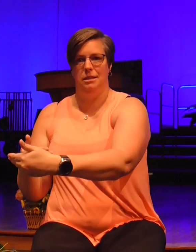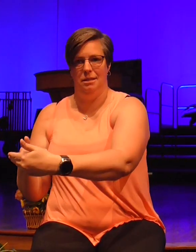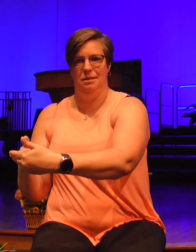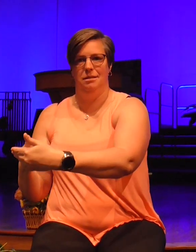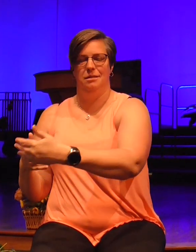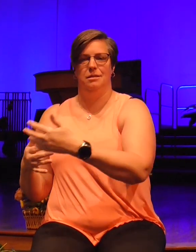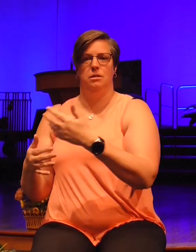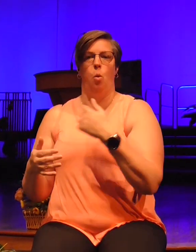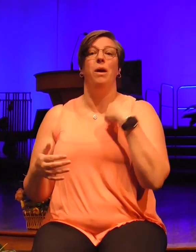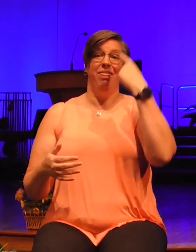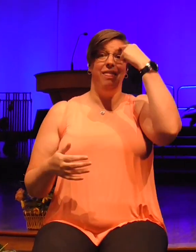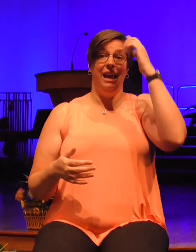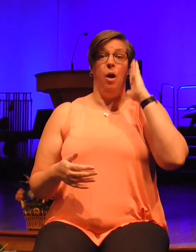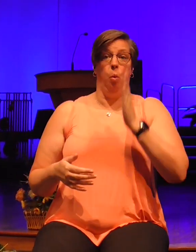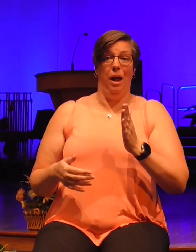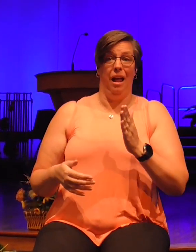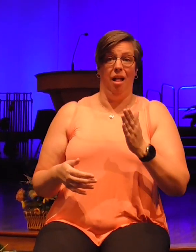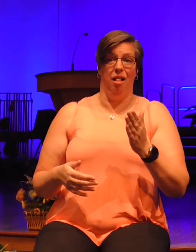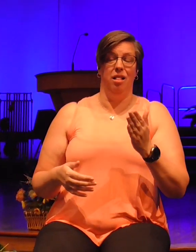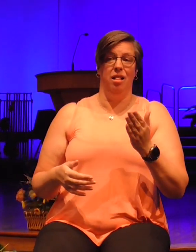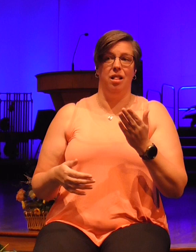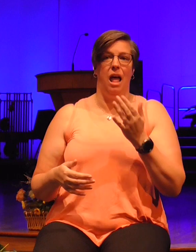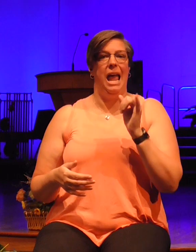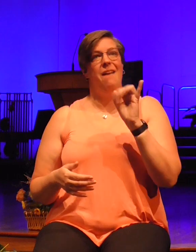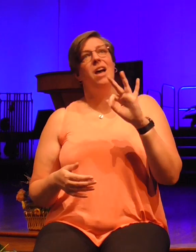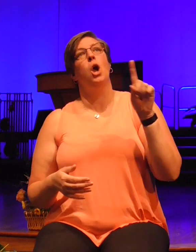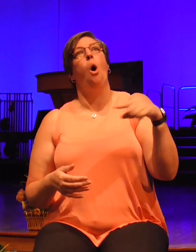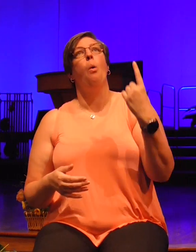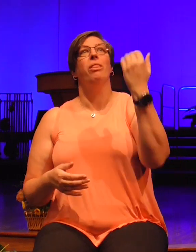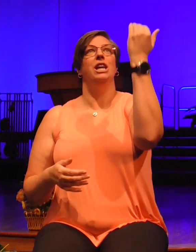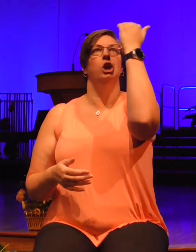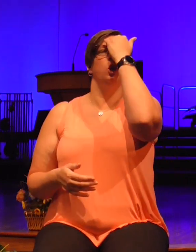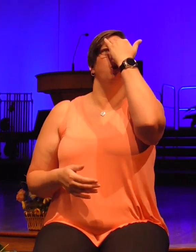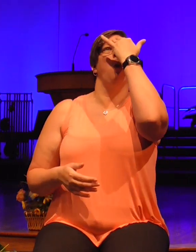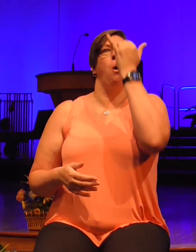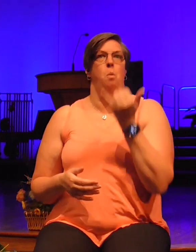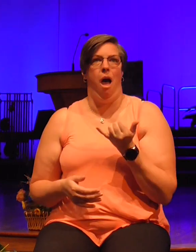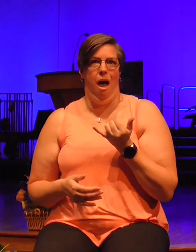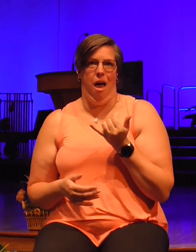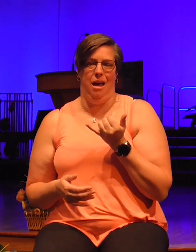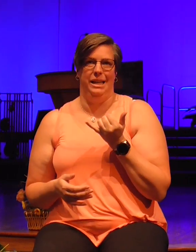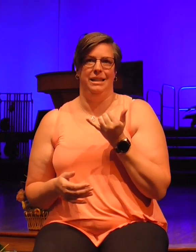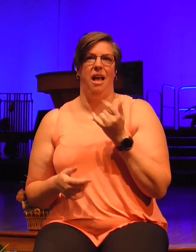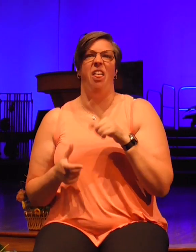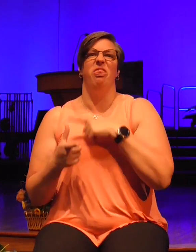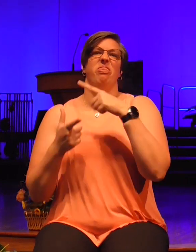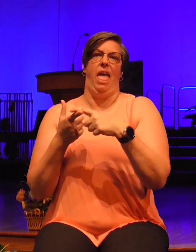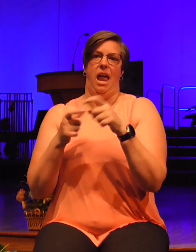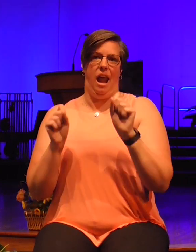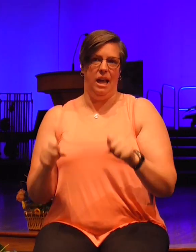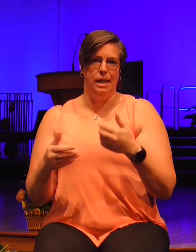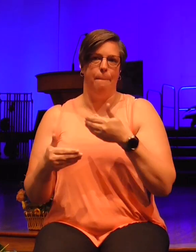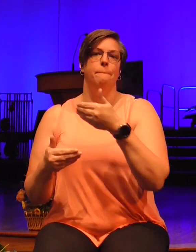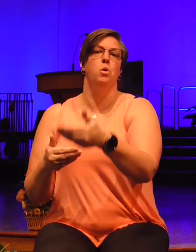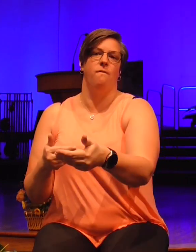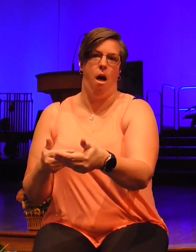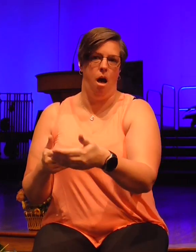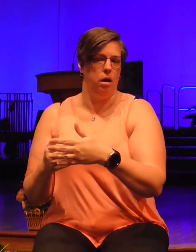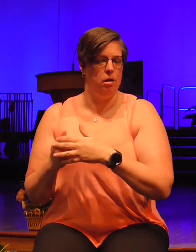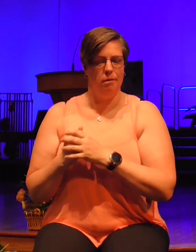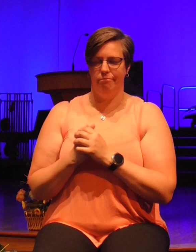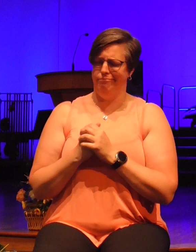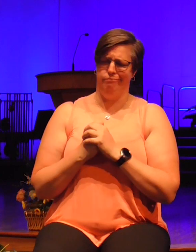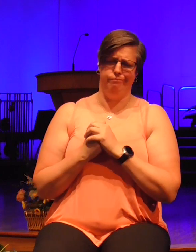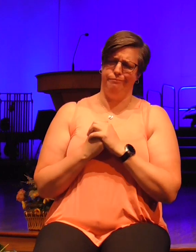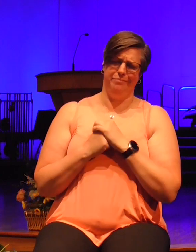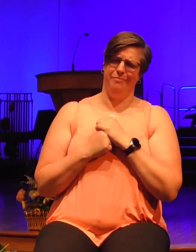will. We have illusions that if I only knew why, then I could move on. But